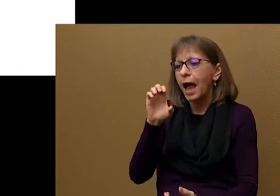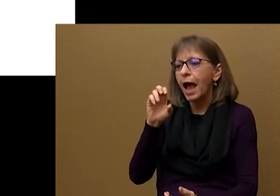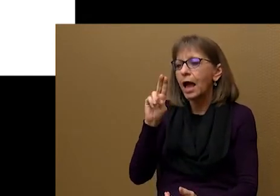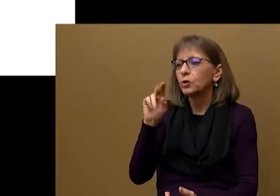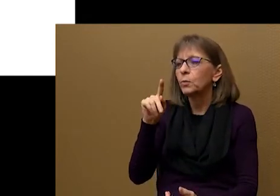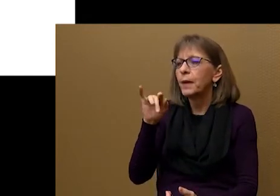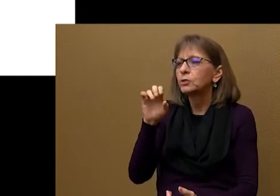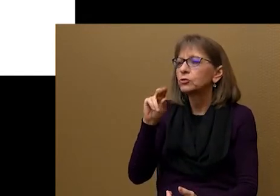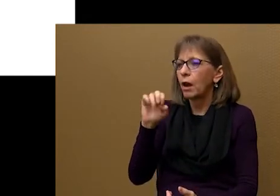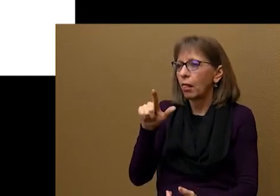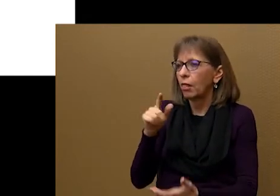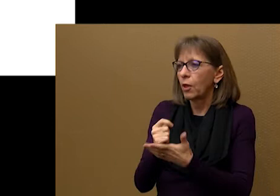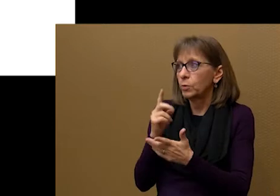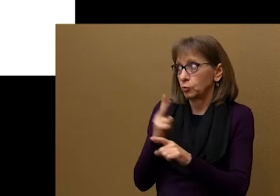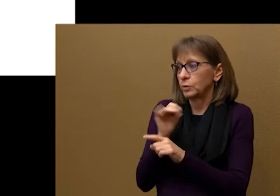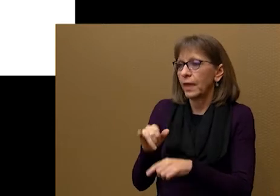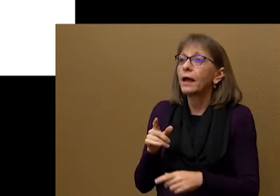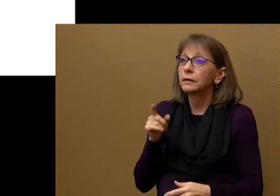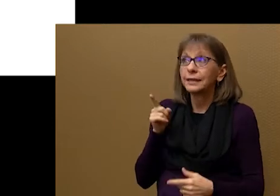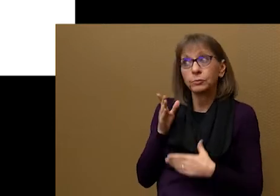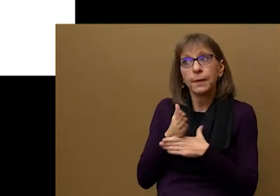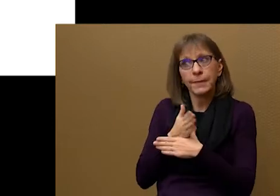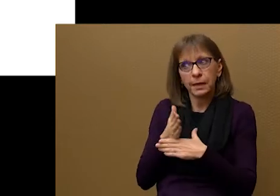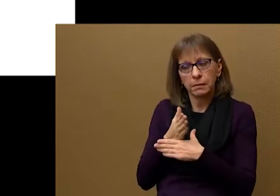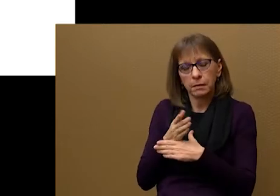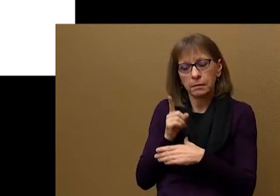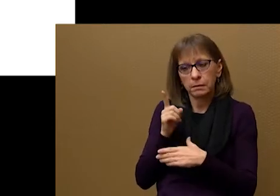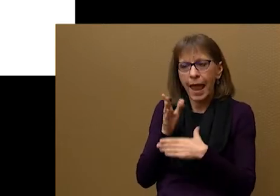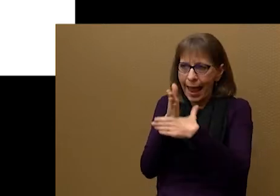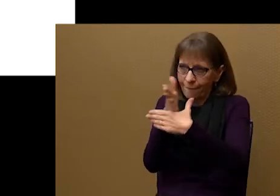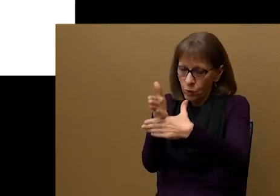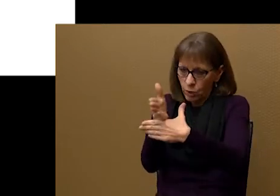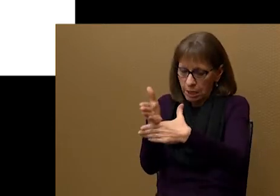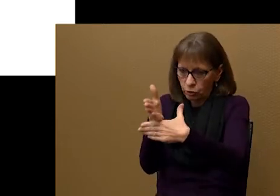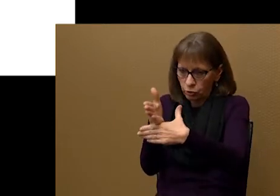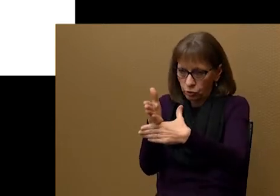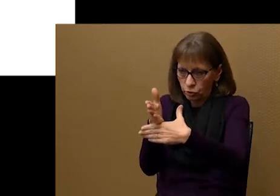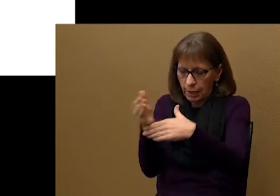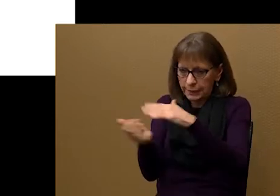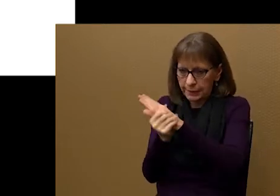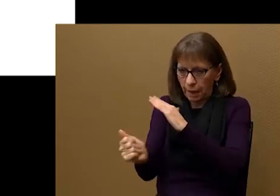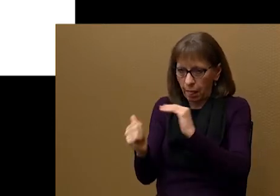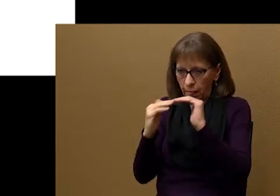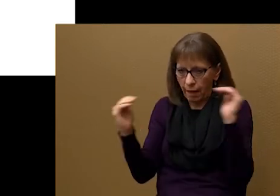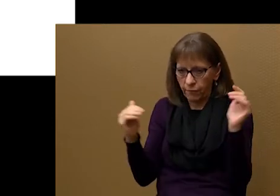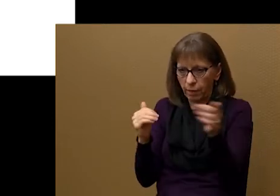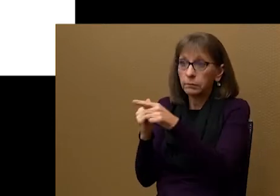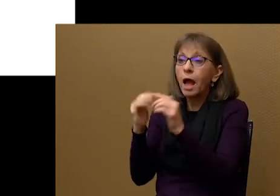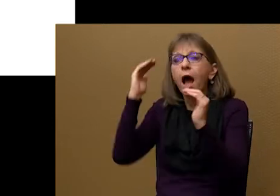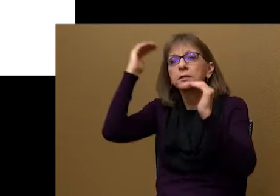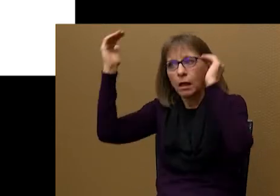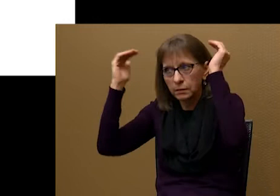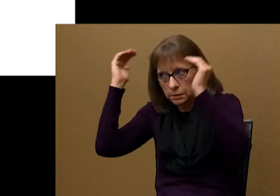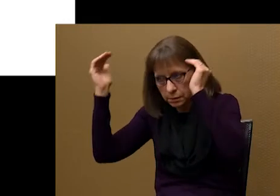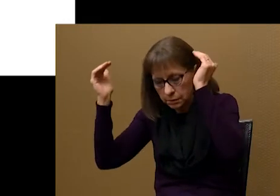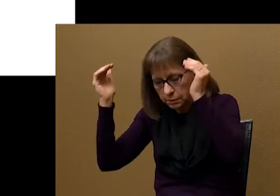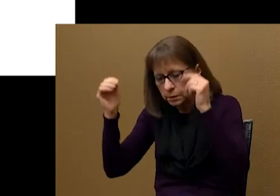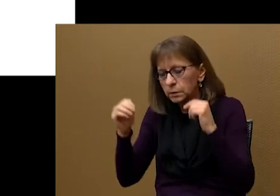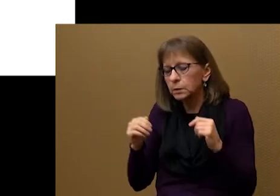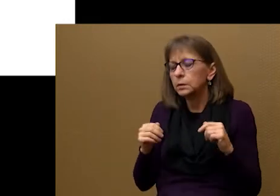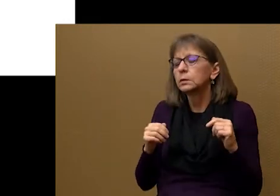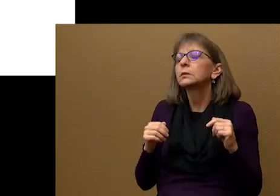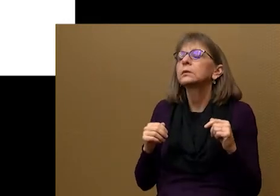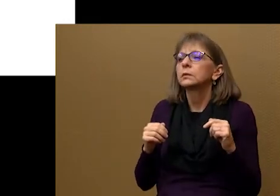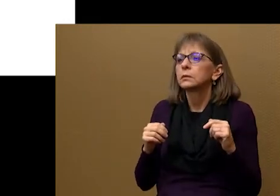an occupational therapist use. So this was the mean, the average client, the mean level of skill of our clients. These are